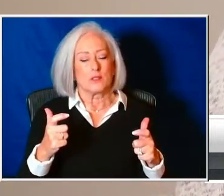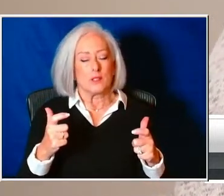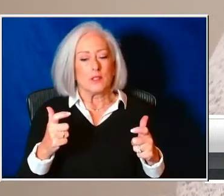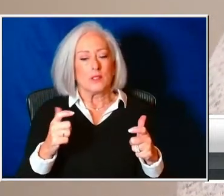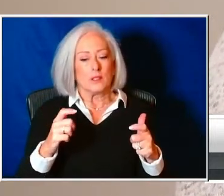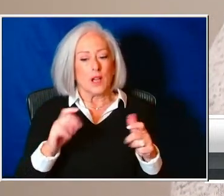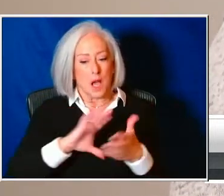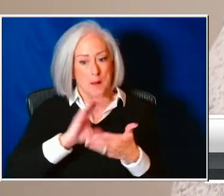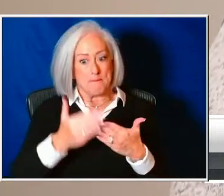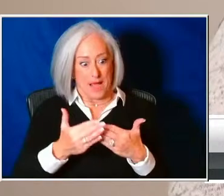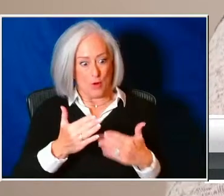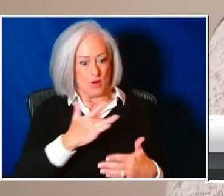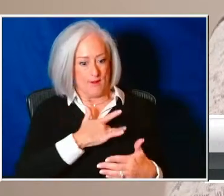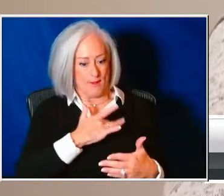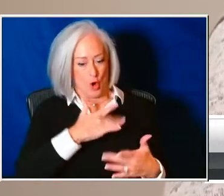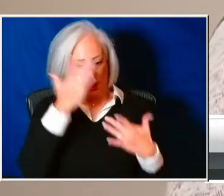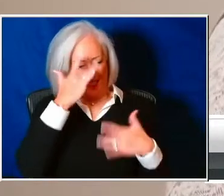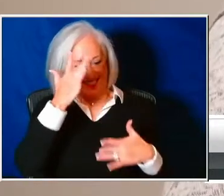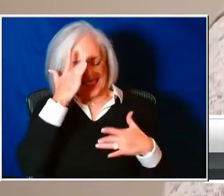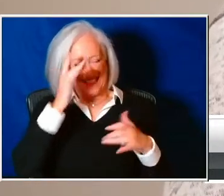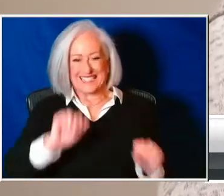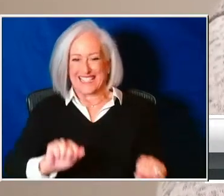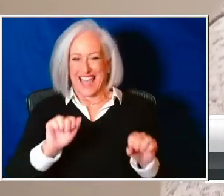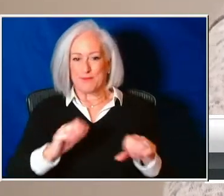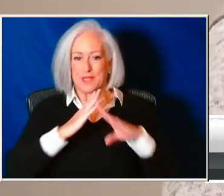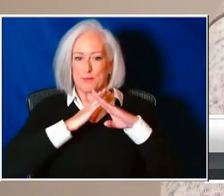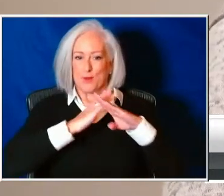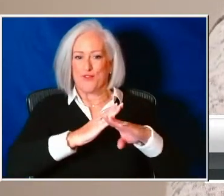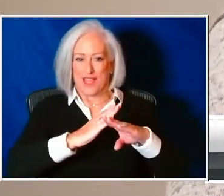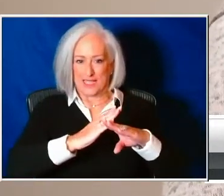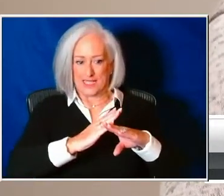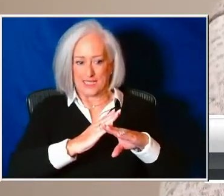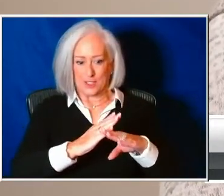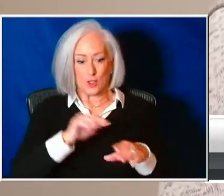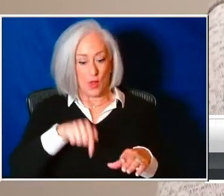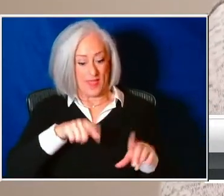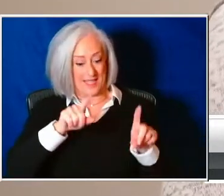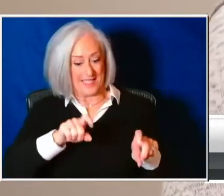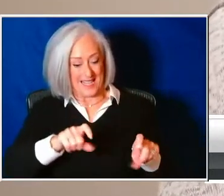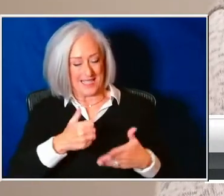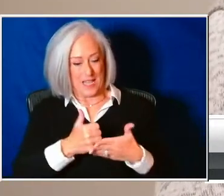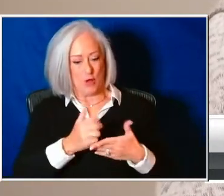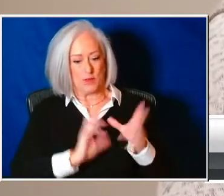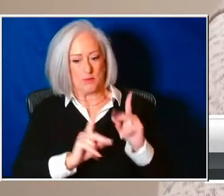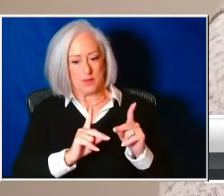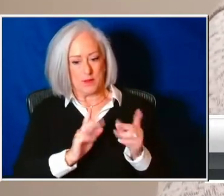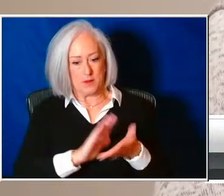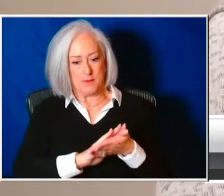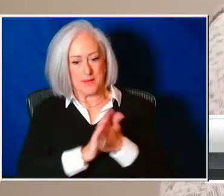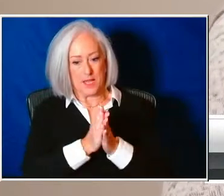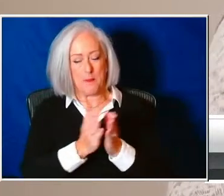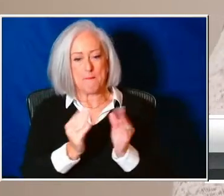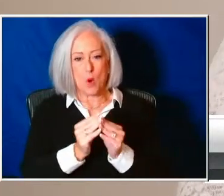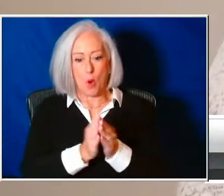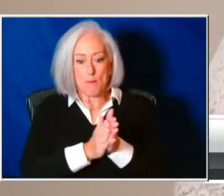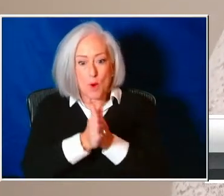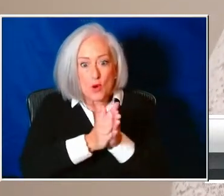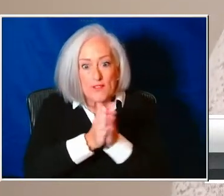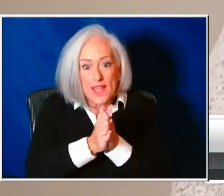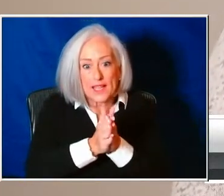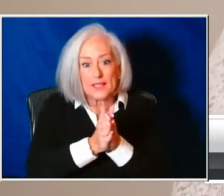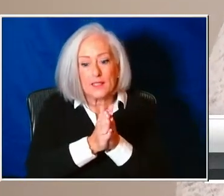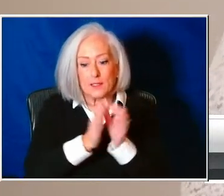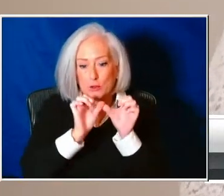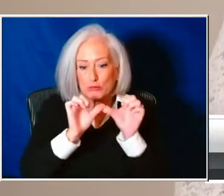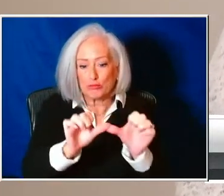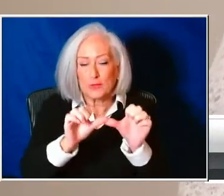think this really helps people get motivated to either stay healthier or get healthier.